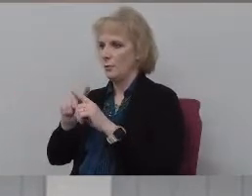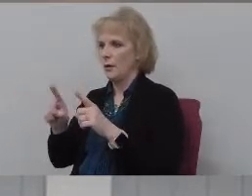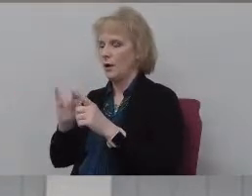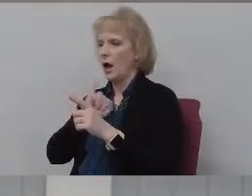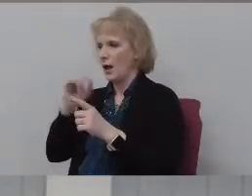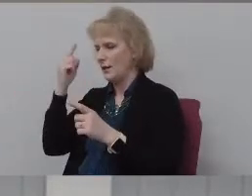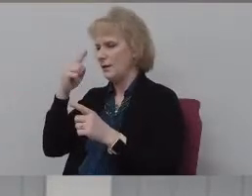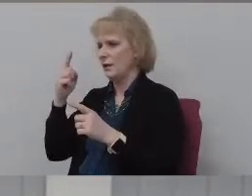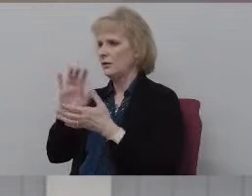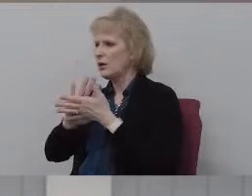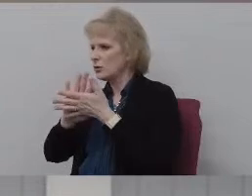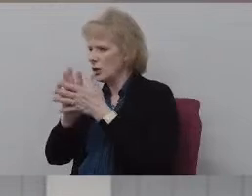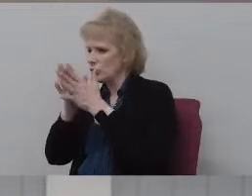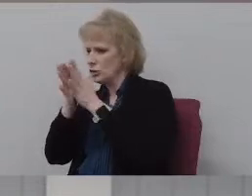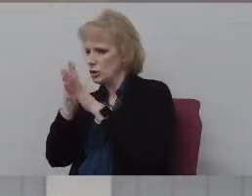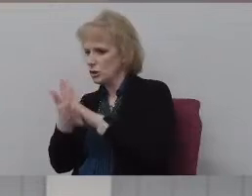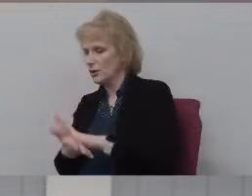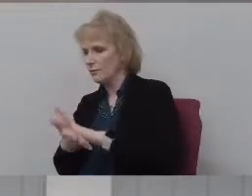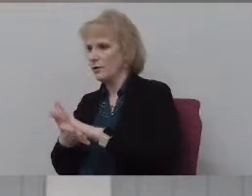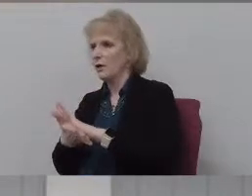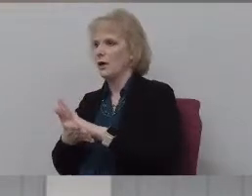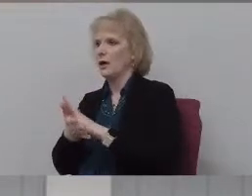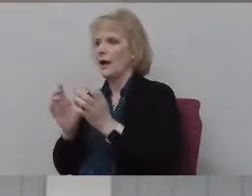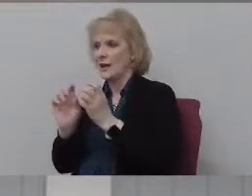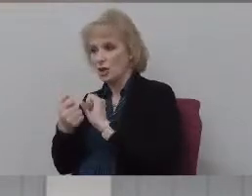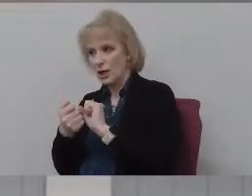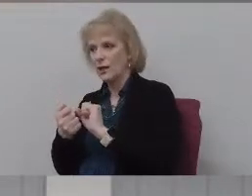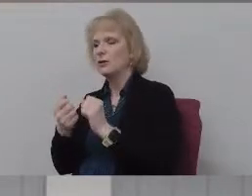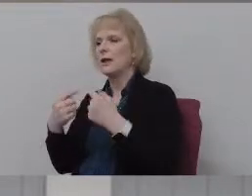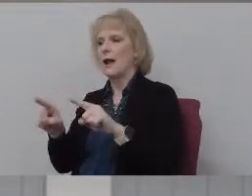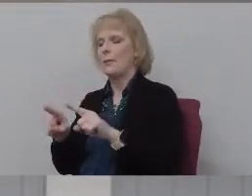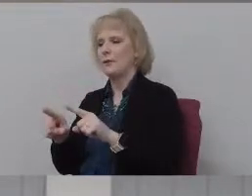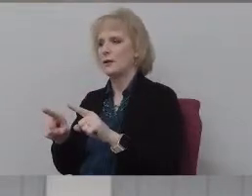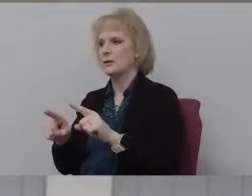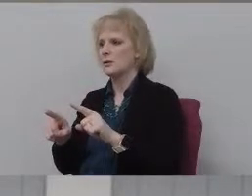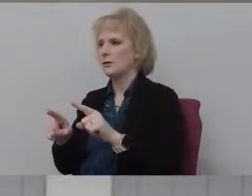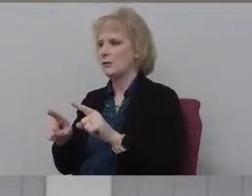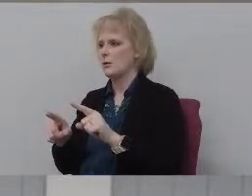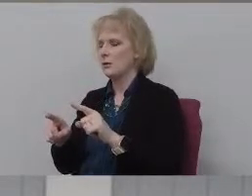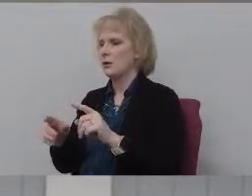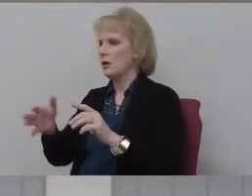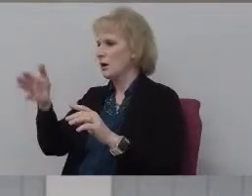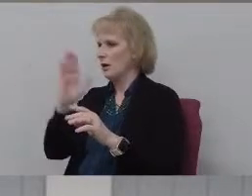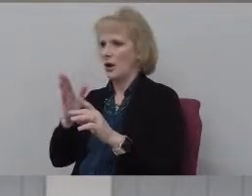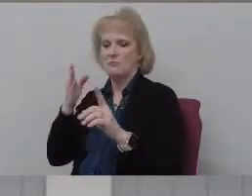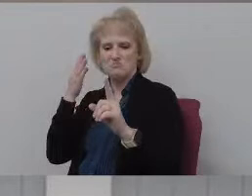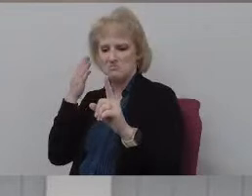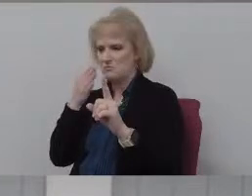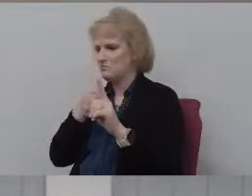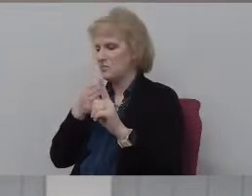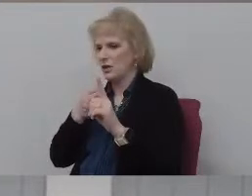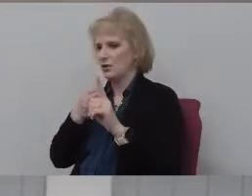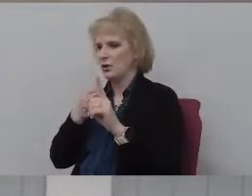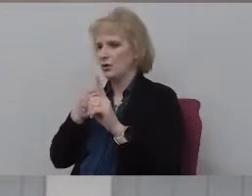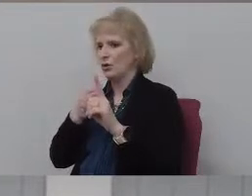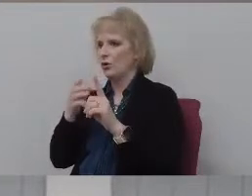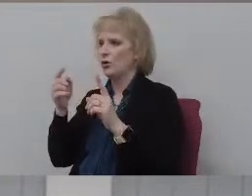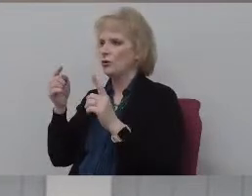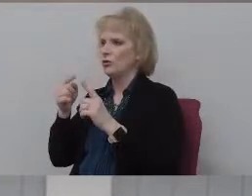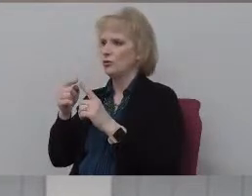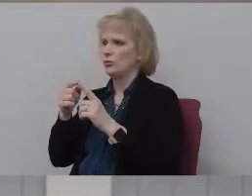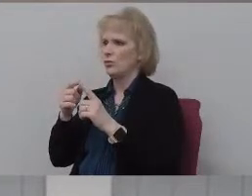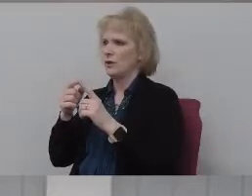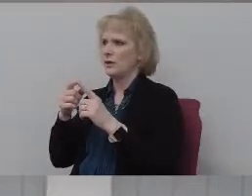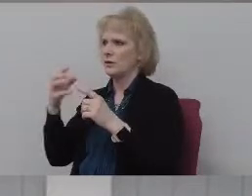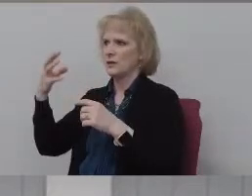a shift that is taking place in this passage of Scripture, where rather than God speaking directly to these key characters in the Word of